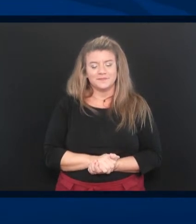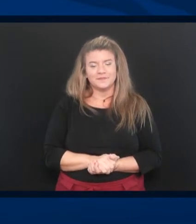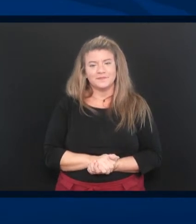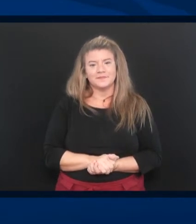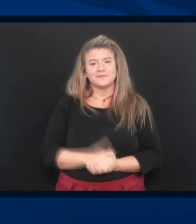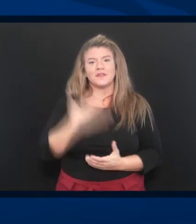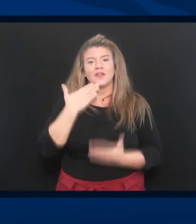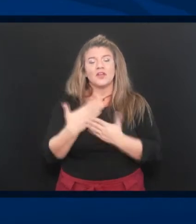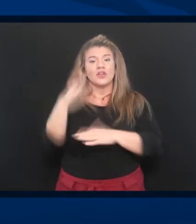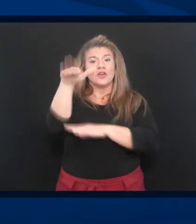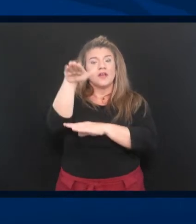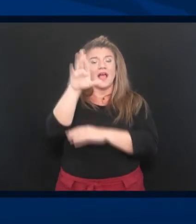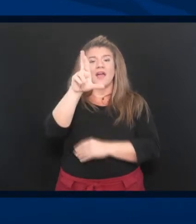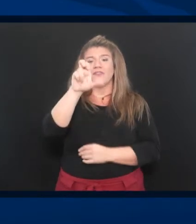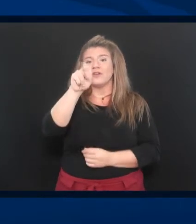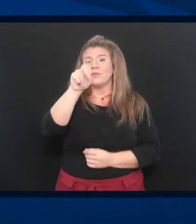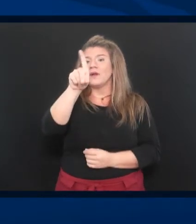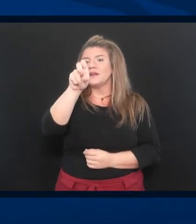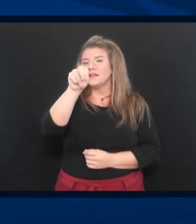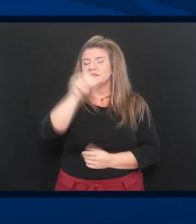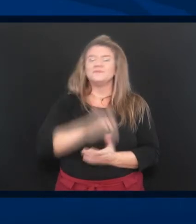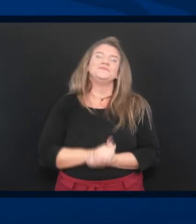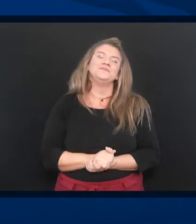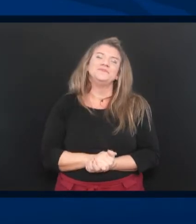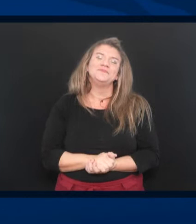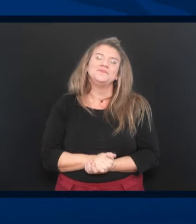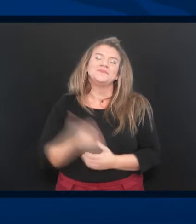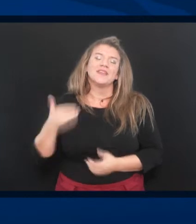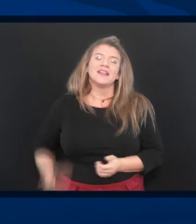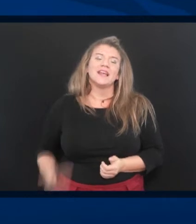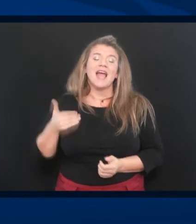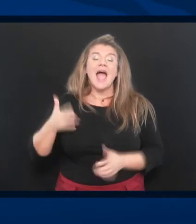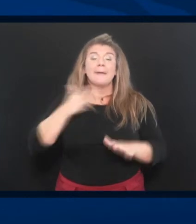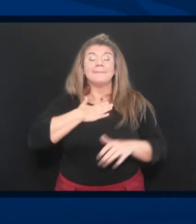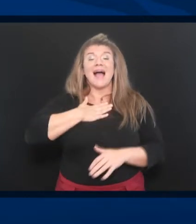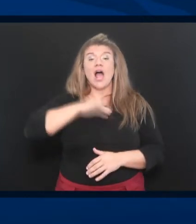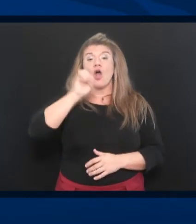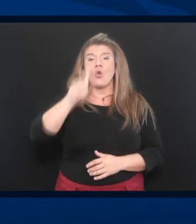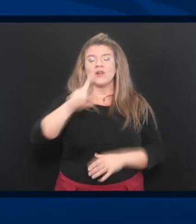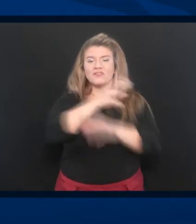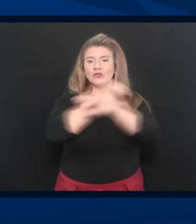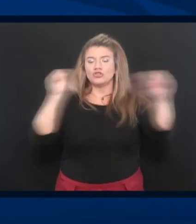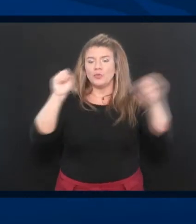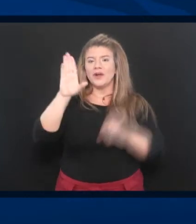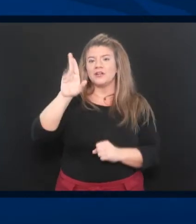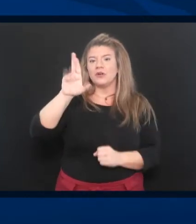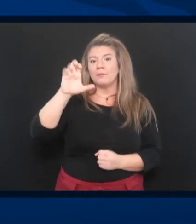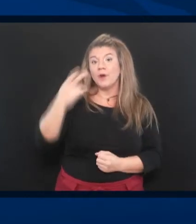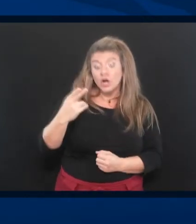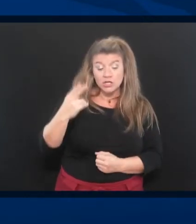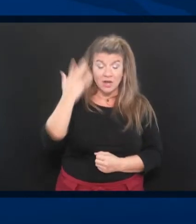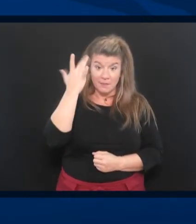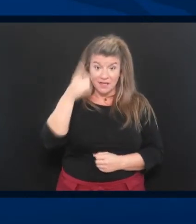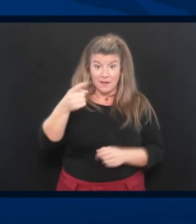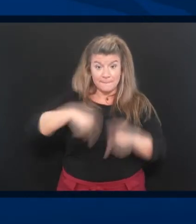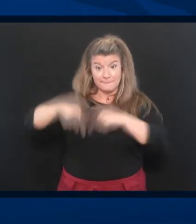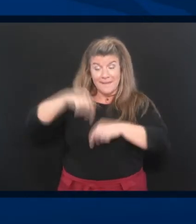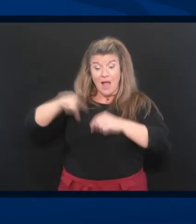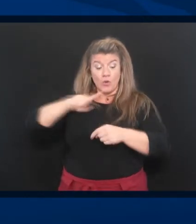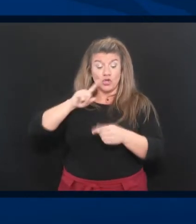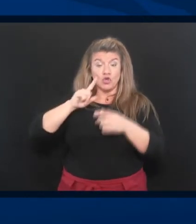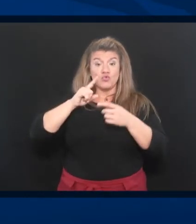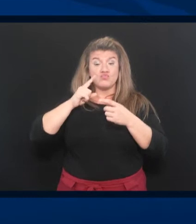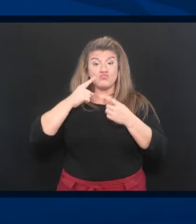Good afternoon, Brendan Tierney with WSAZ News Channel 3 here. My question today is for Superintendent Birch, because back when you released the